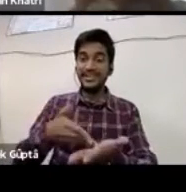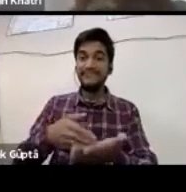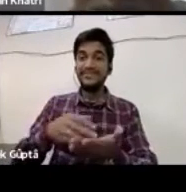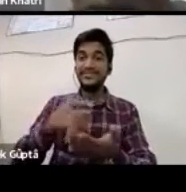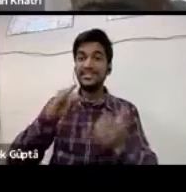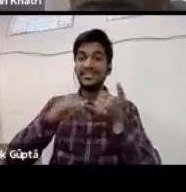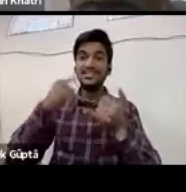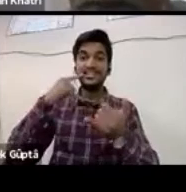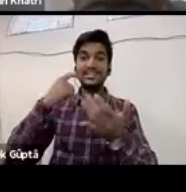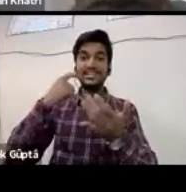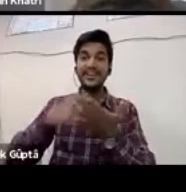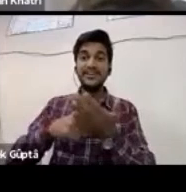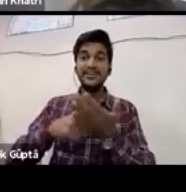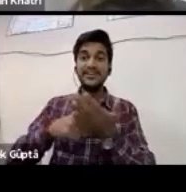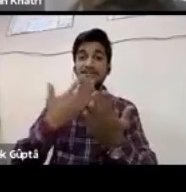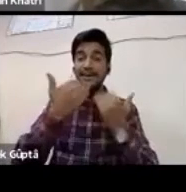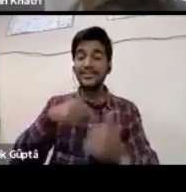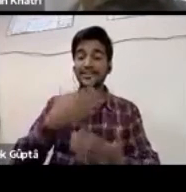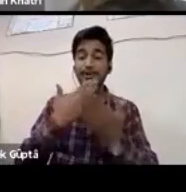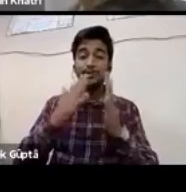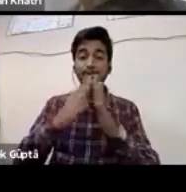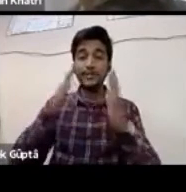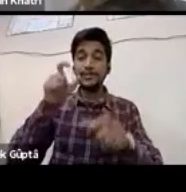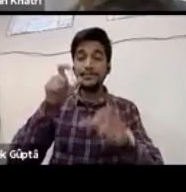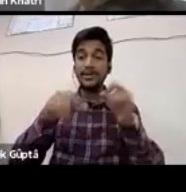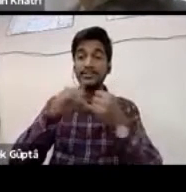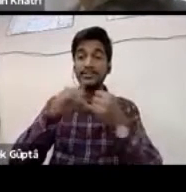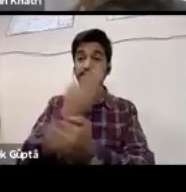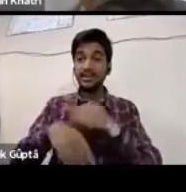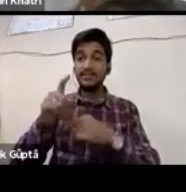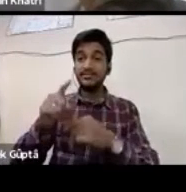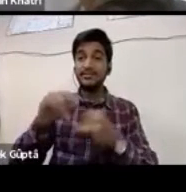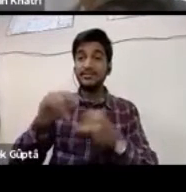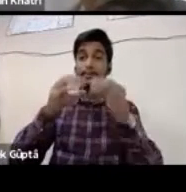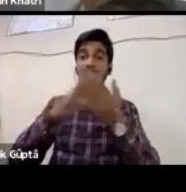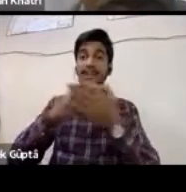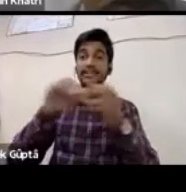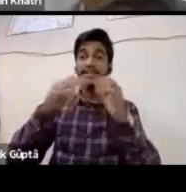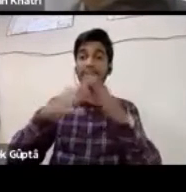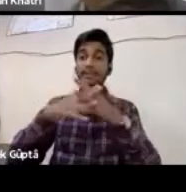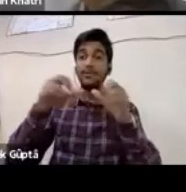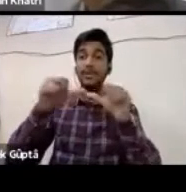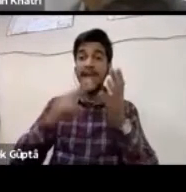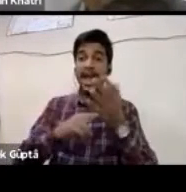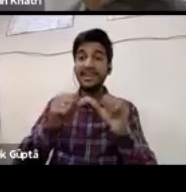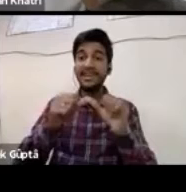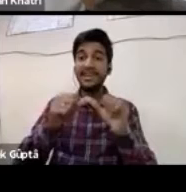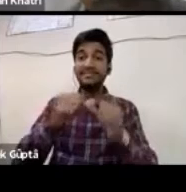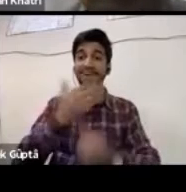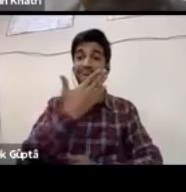warm welcome. And thank you, Bhavana, for assisting me for today's session.